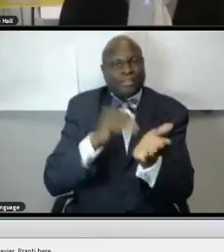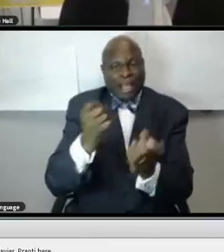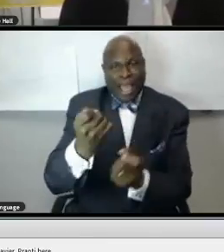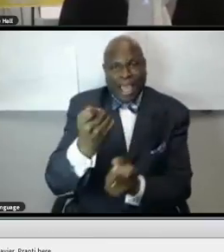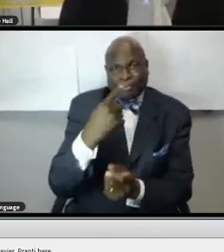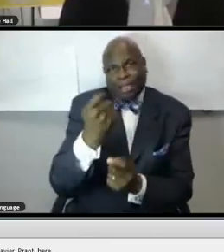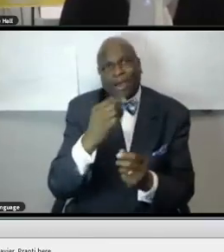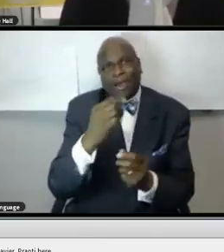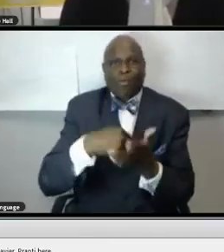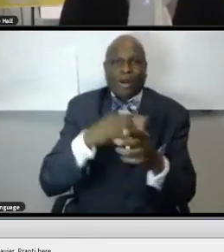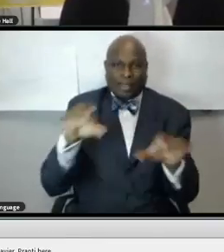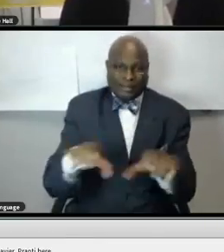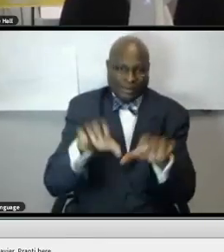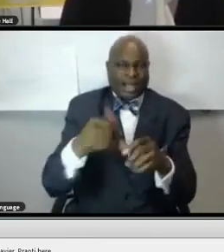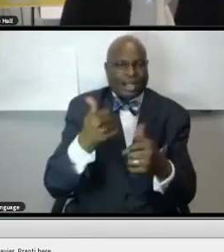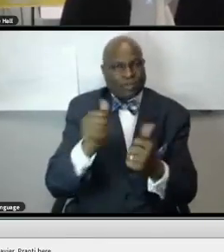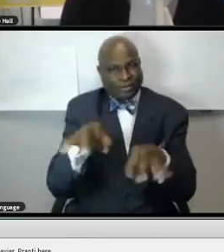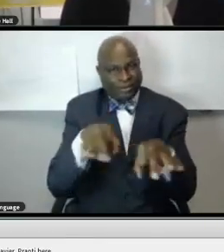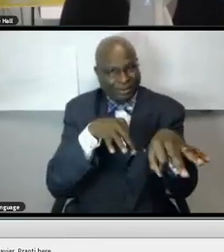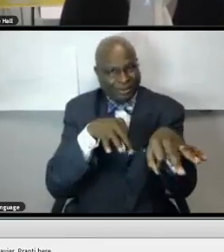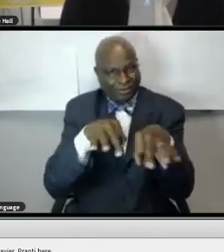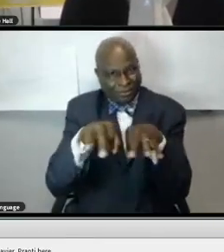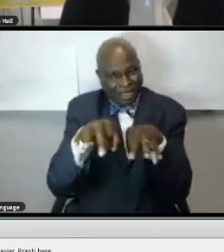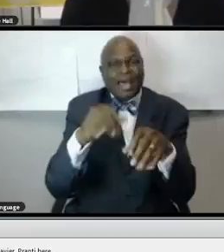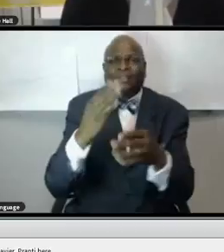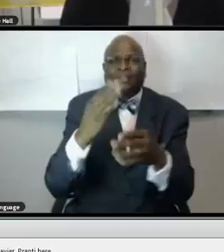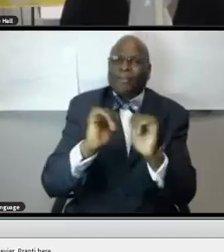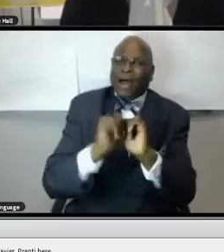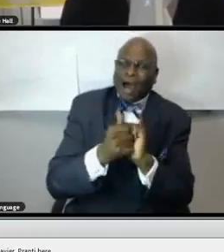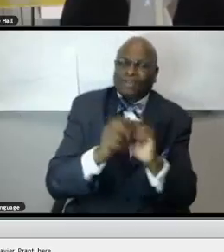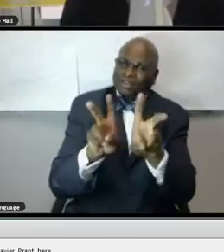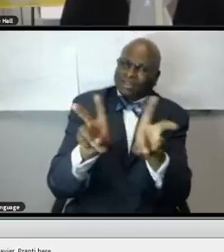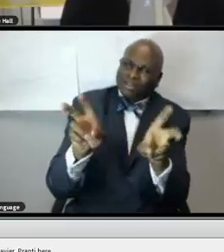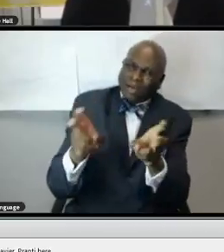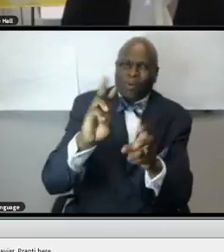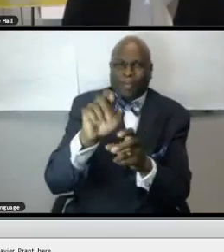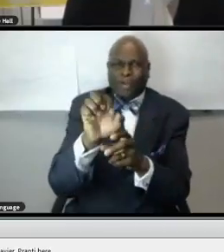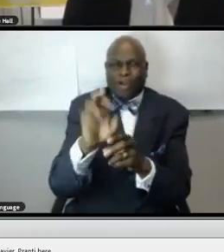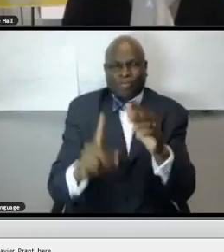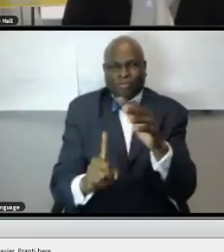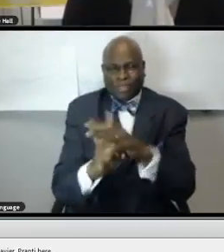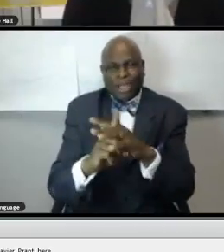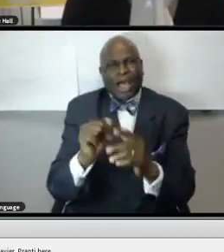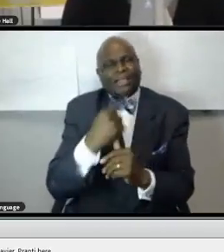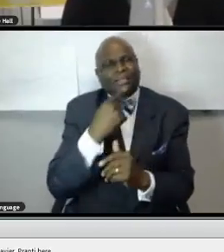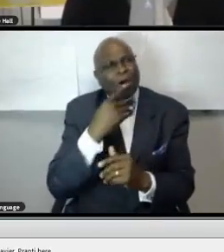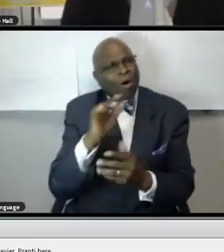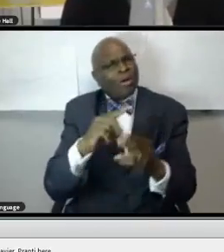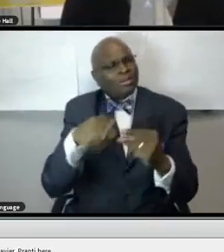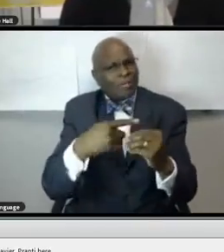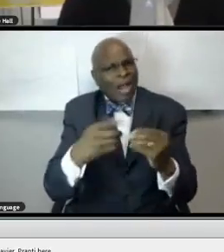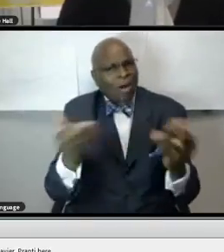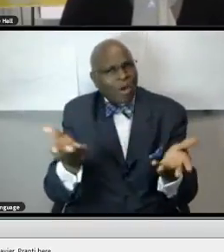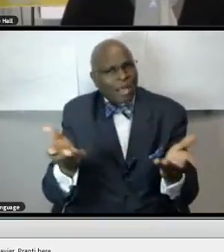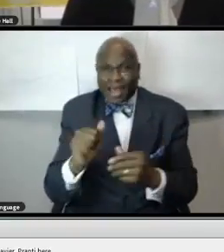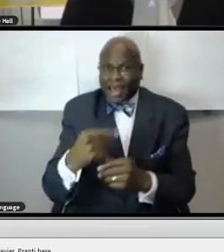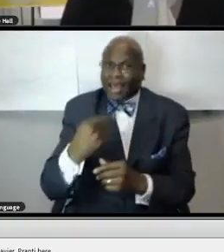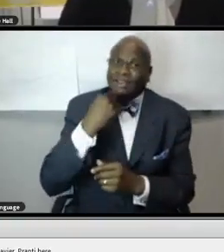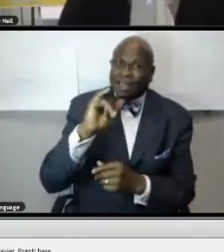little bit about what I did, and I tried to explain, and then somehow the subject of this webinar came up, and she said, "Oh, what's it about?" And I